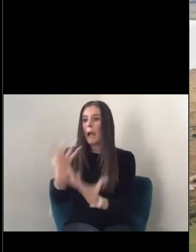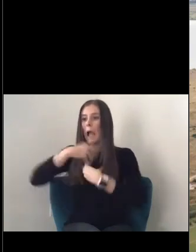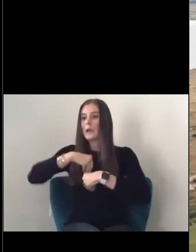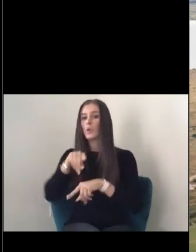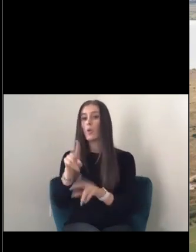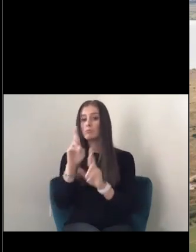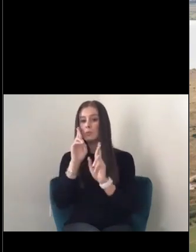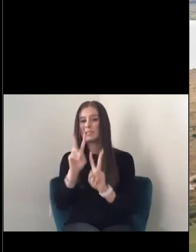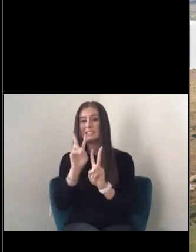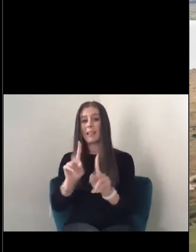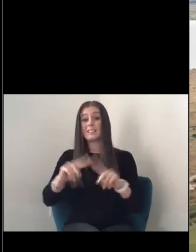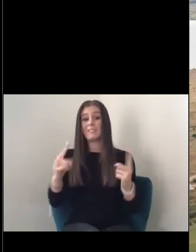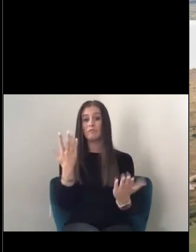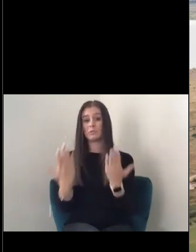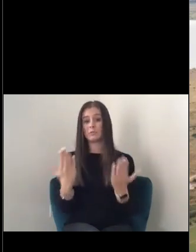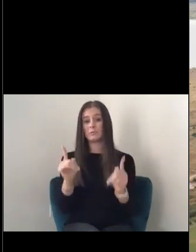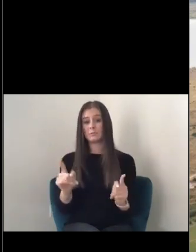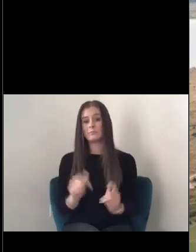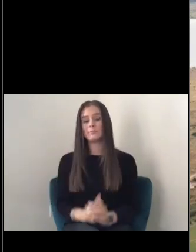difference.